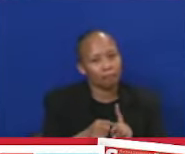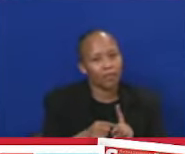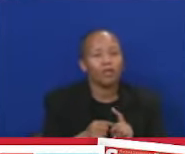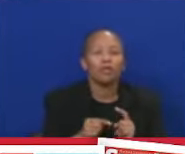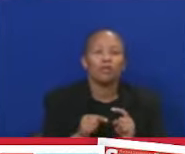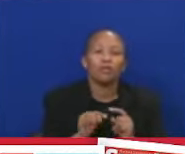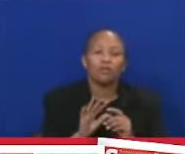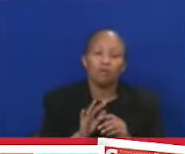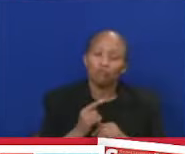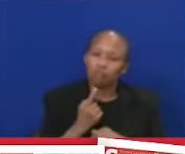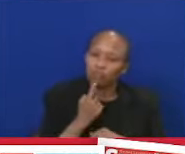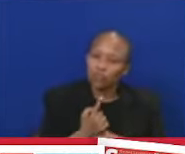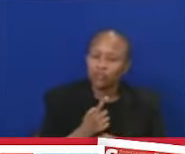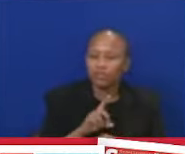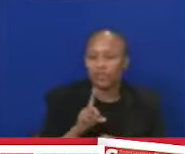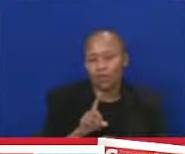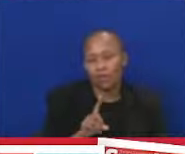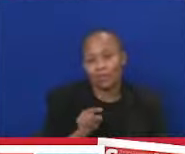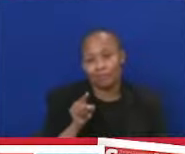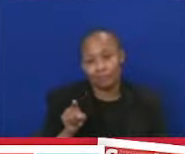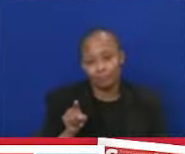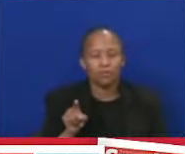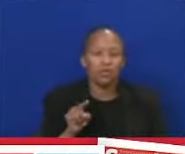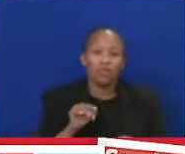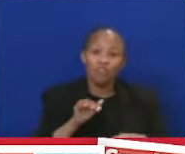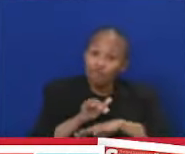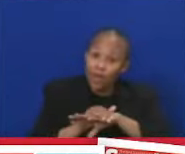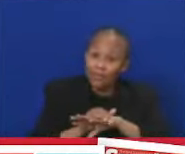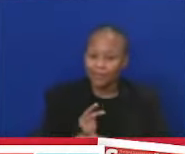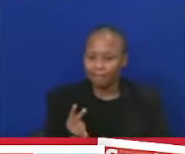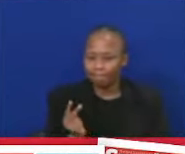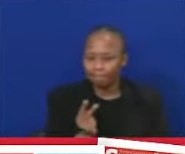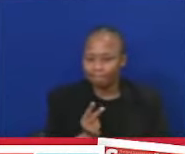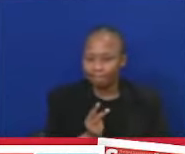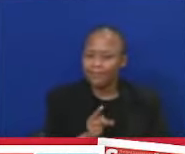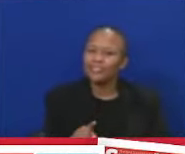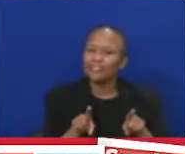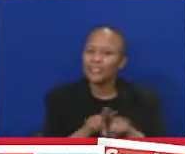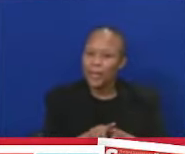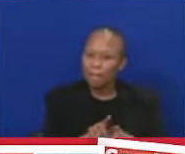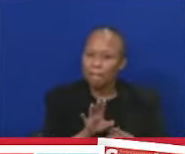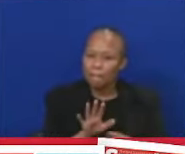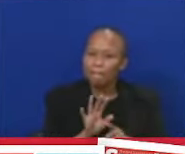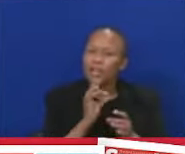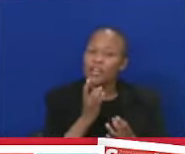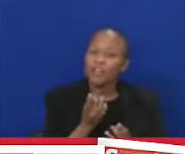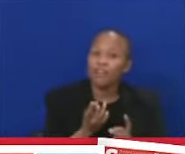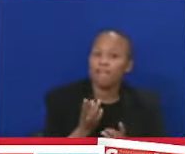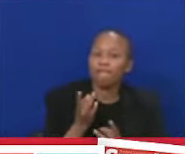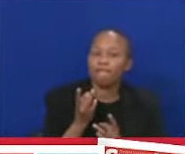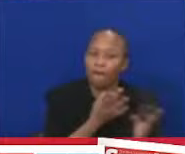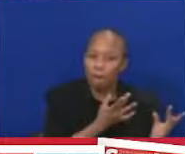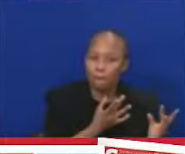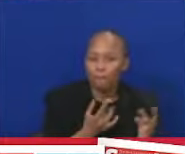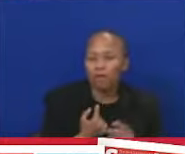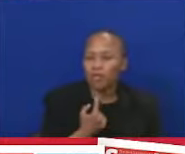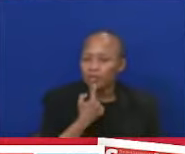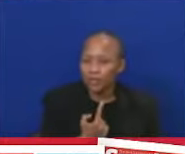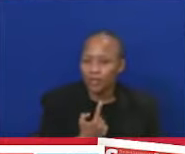Mr. Bushuha, as his friend, has once informed him that he had a fallout